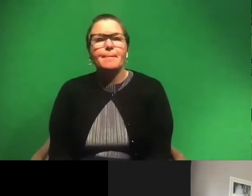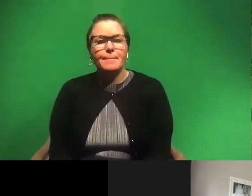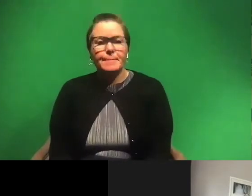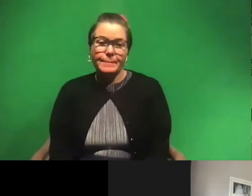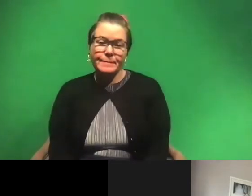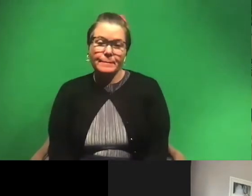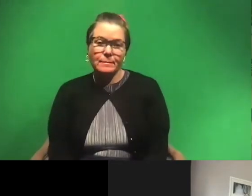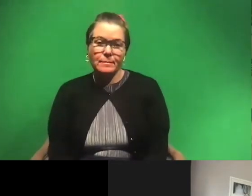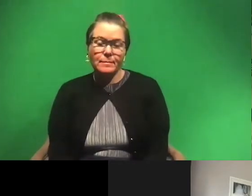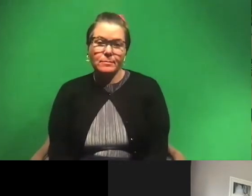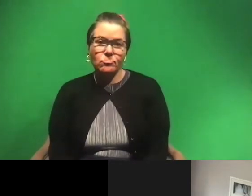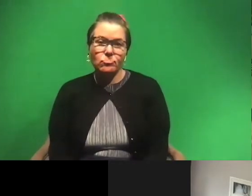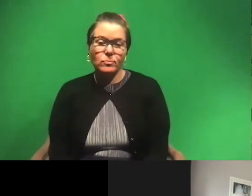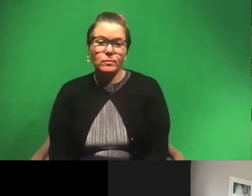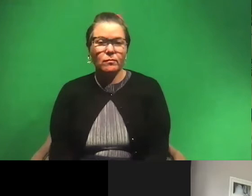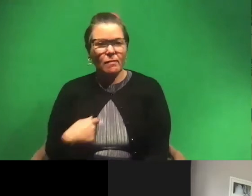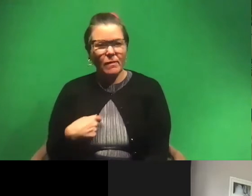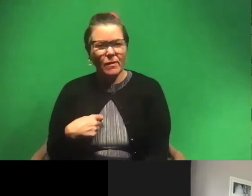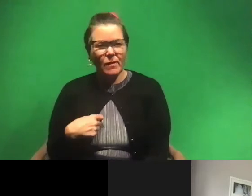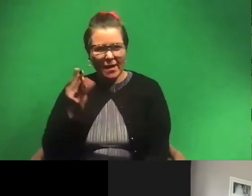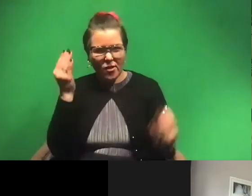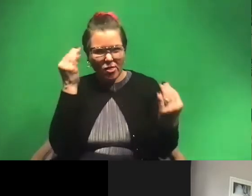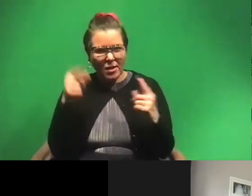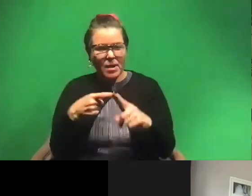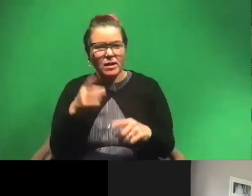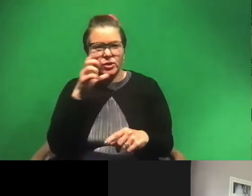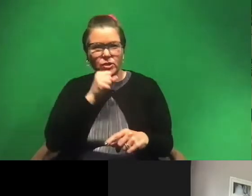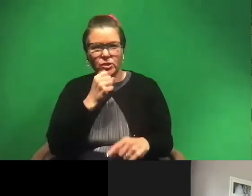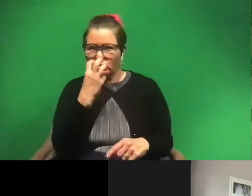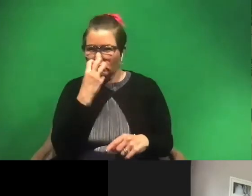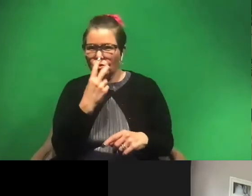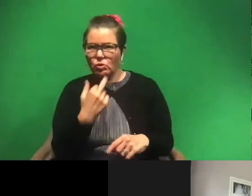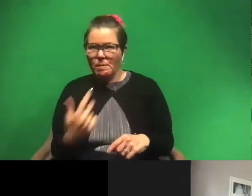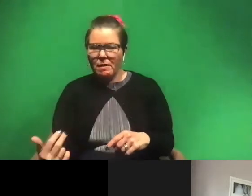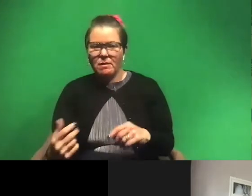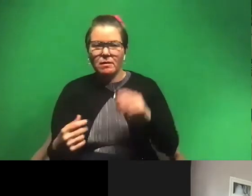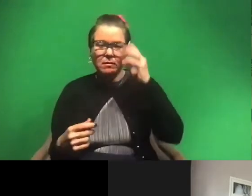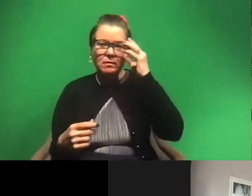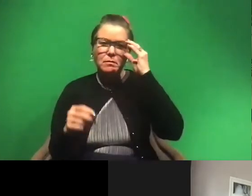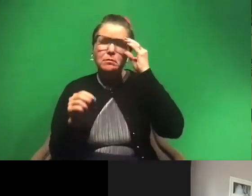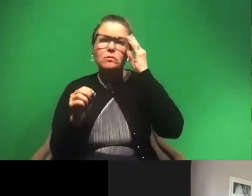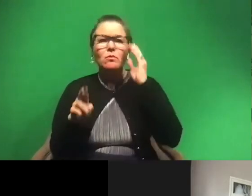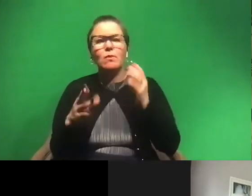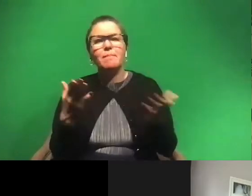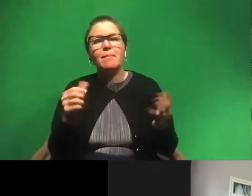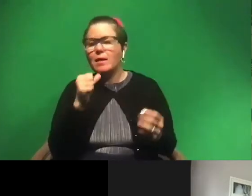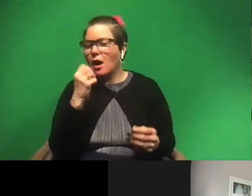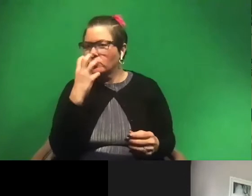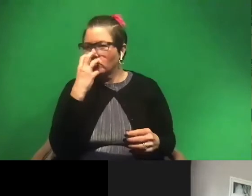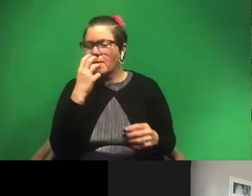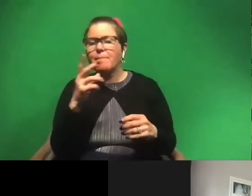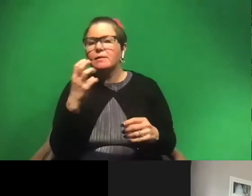I mean, I never gave it much thought. I just always assumed it was scuba. I'm pretty sure it's scuba. I think, or maybe not scuba, but divers